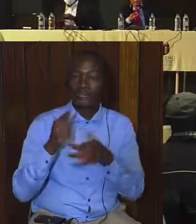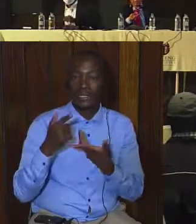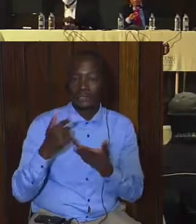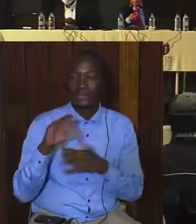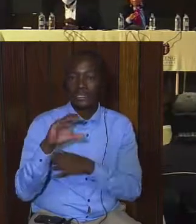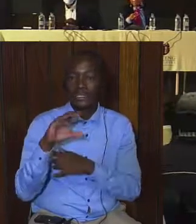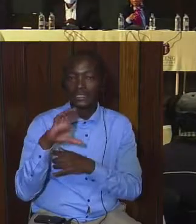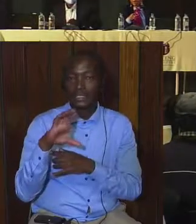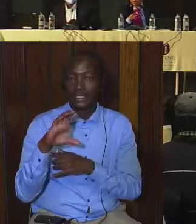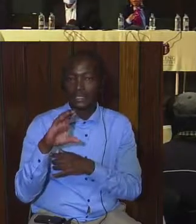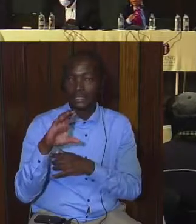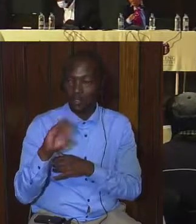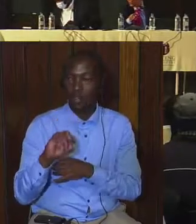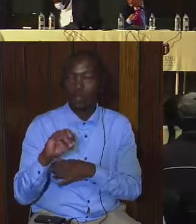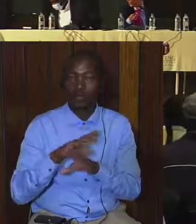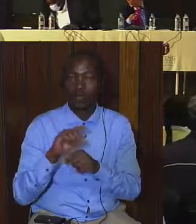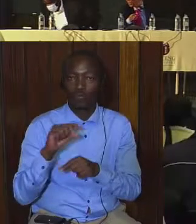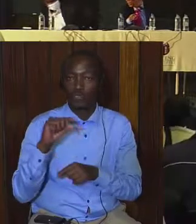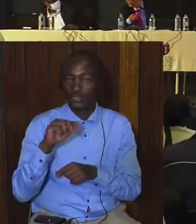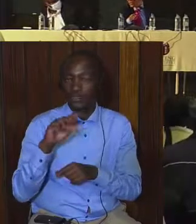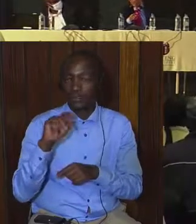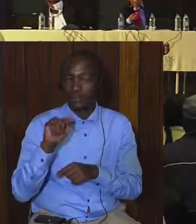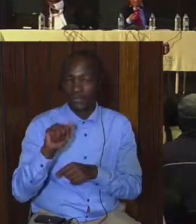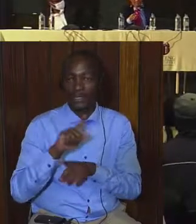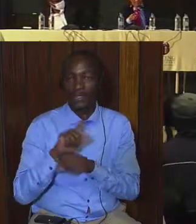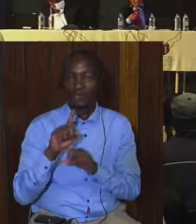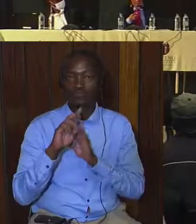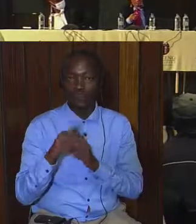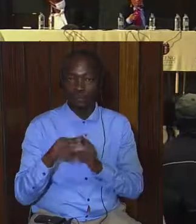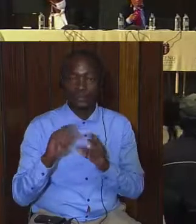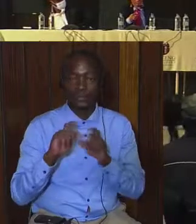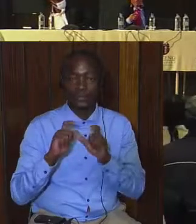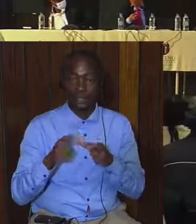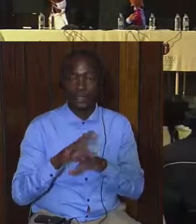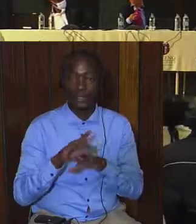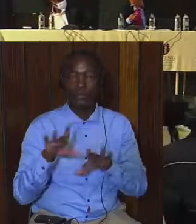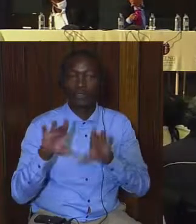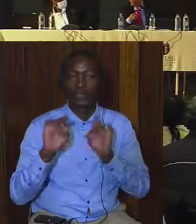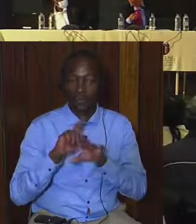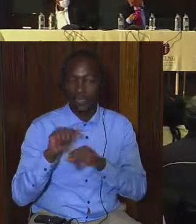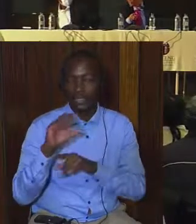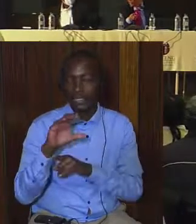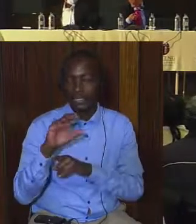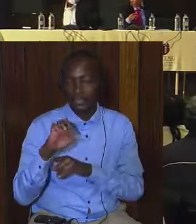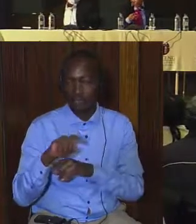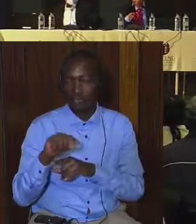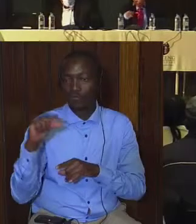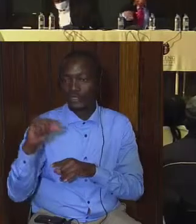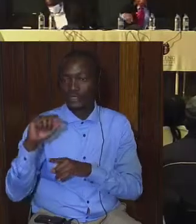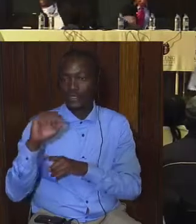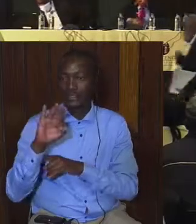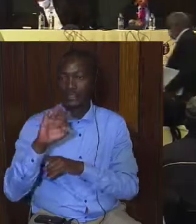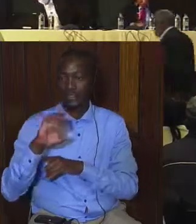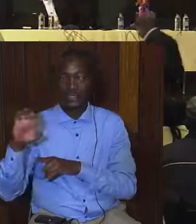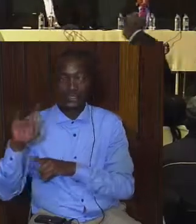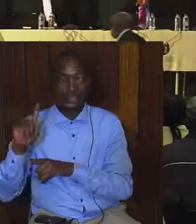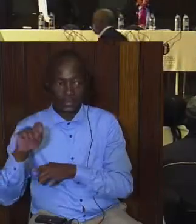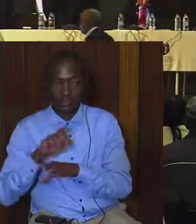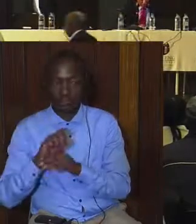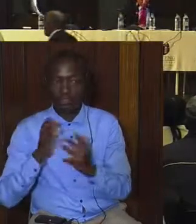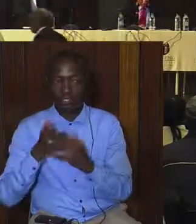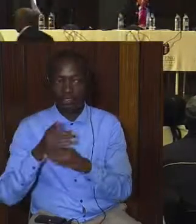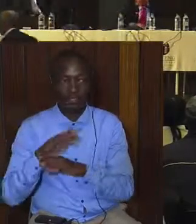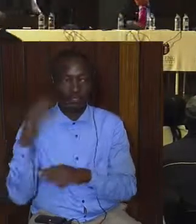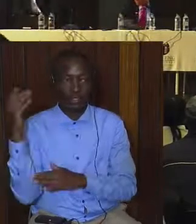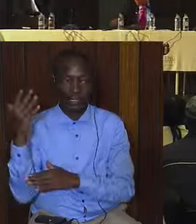through the GMA report, and immediately after that, Chair, I'll invite the CEO of G-Fleet to take us through